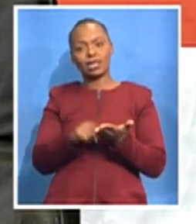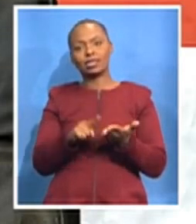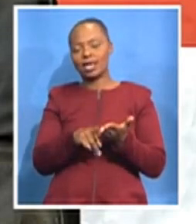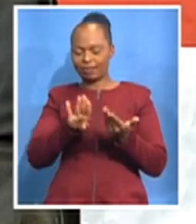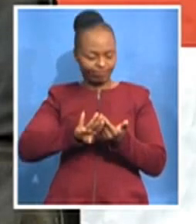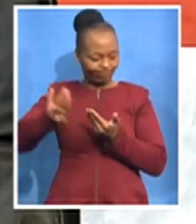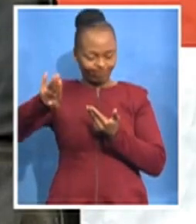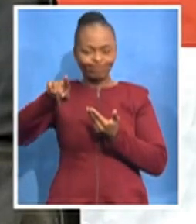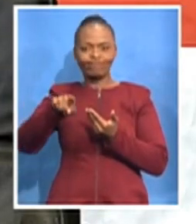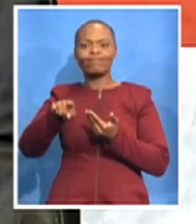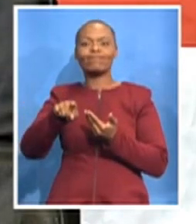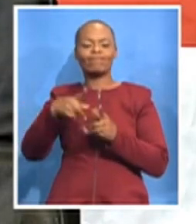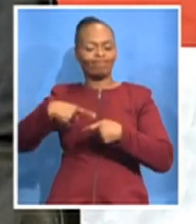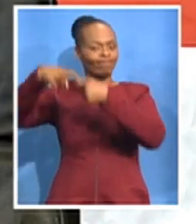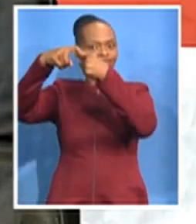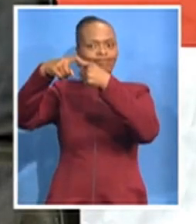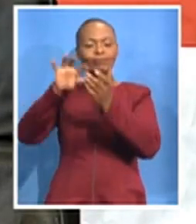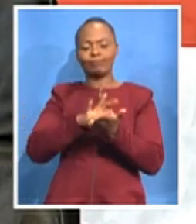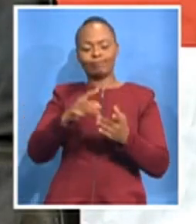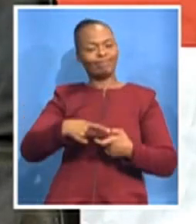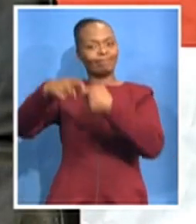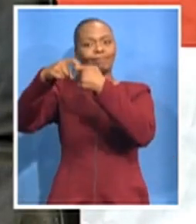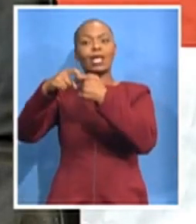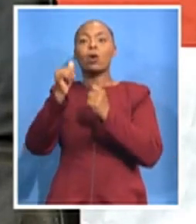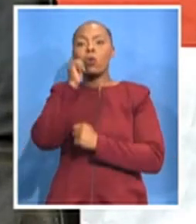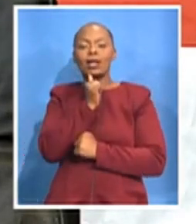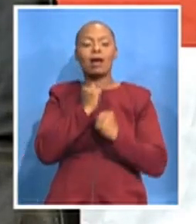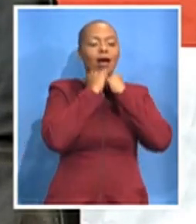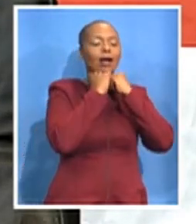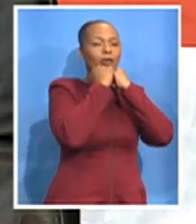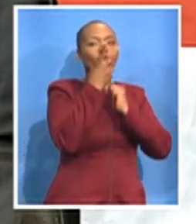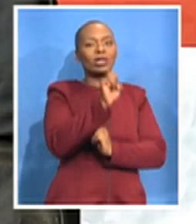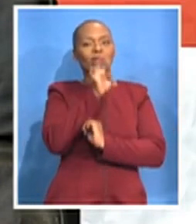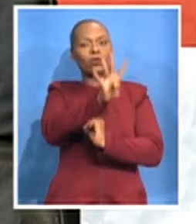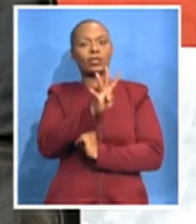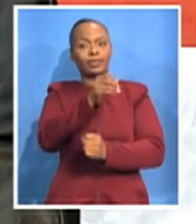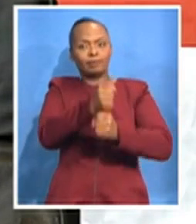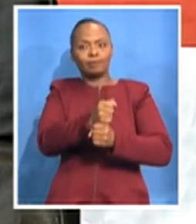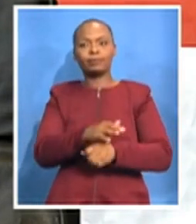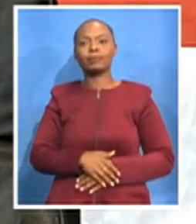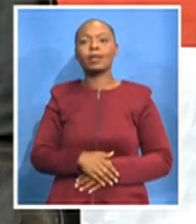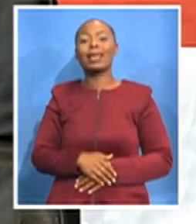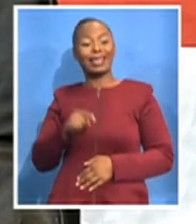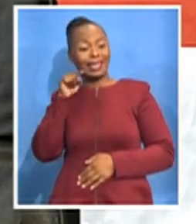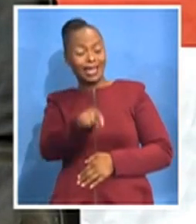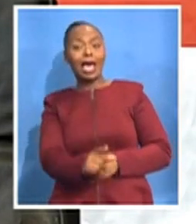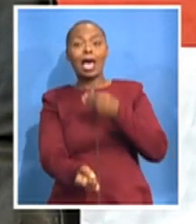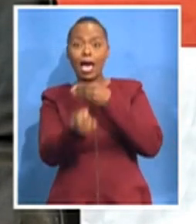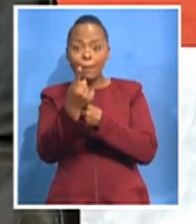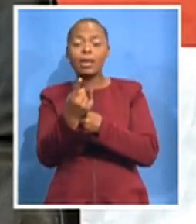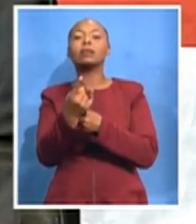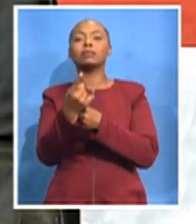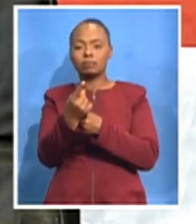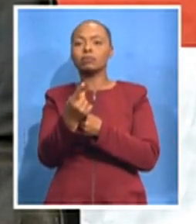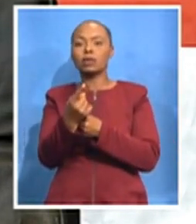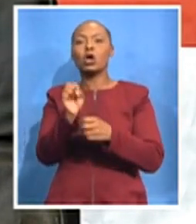in August 2014. And when that happened, on the 12th of August 2014,